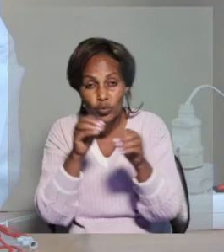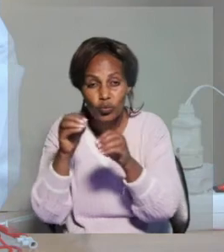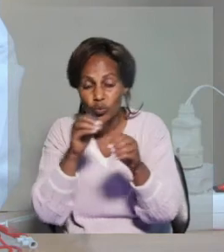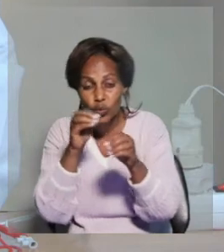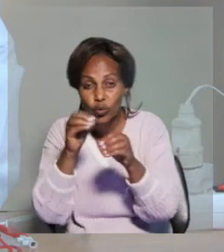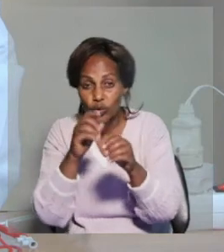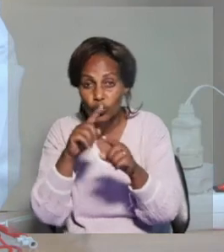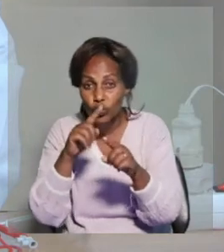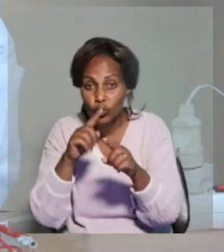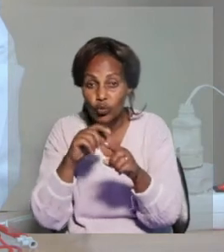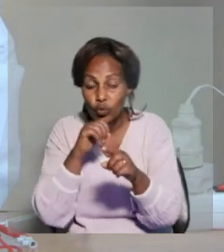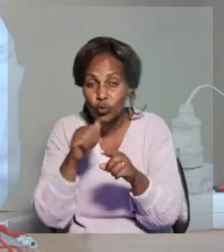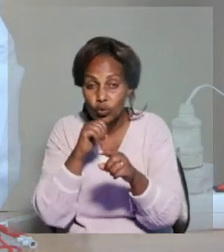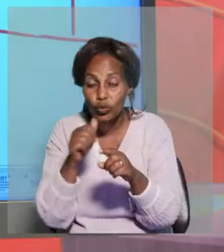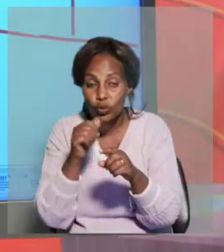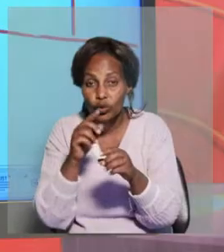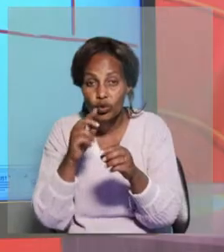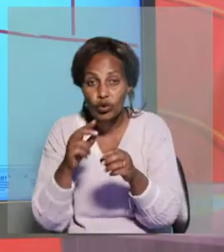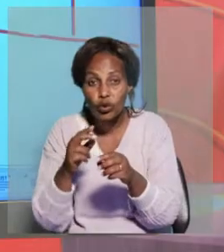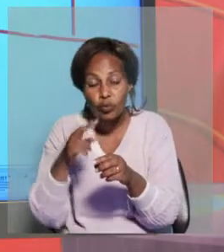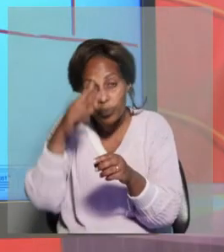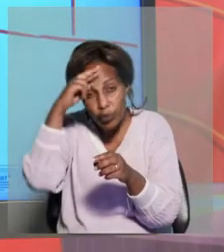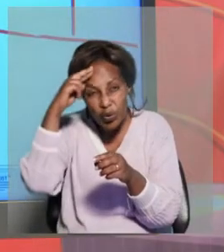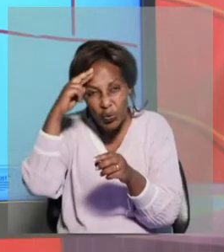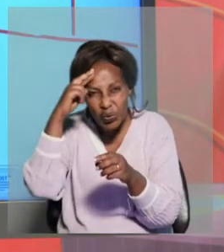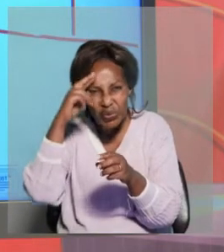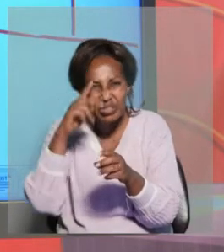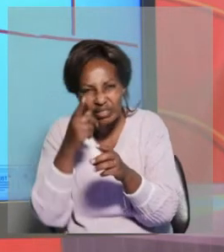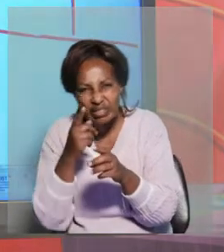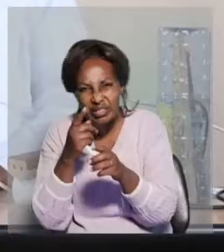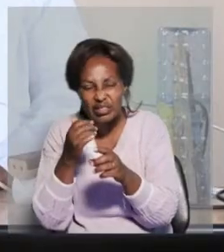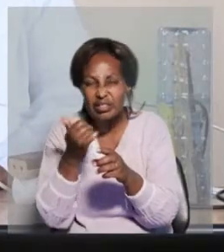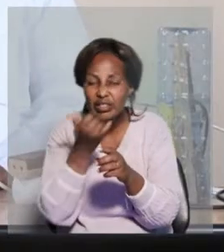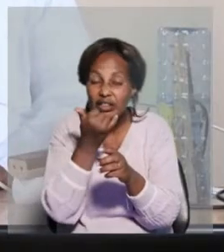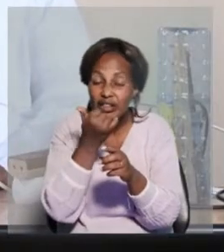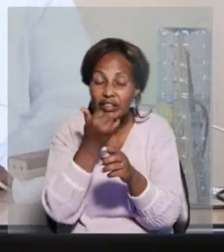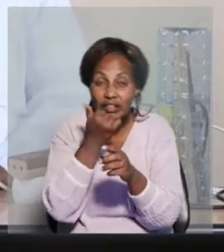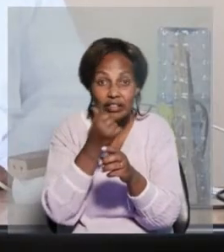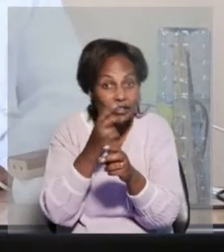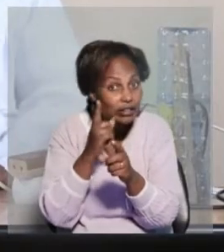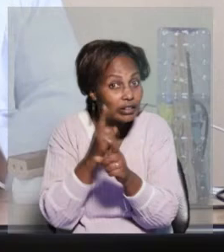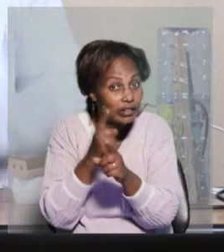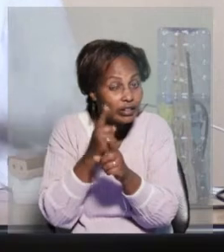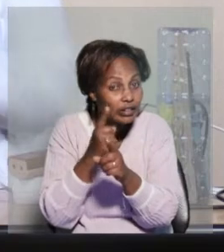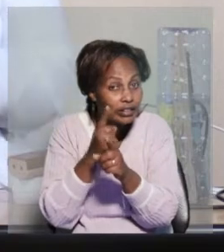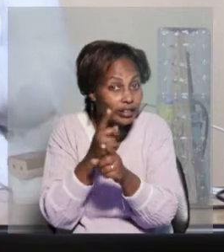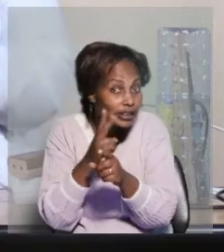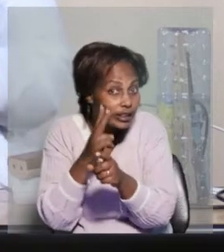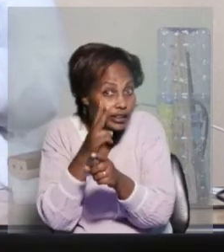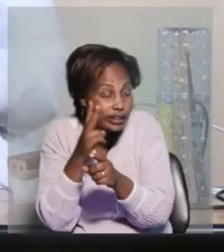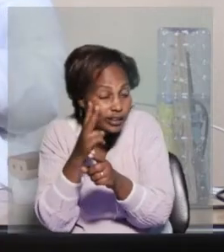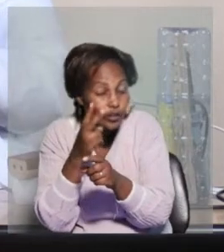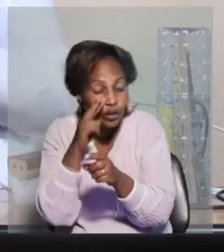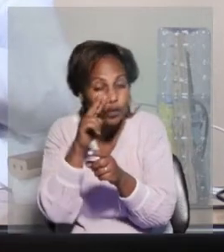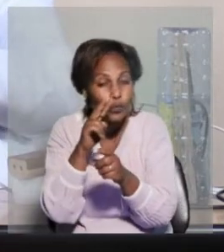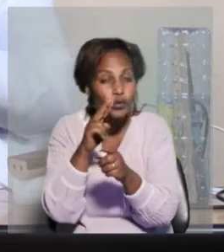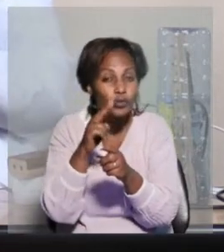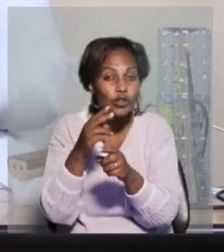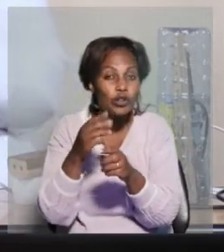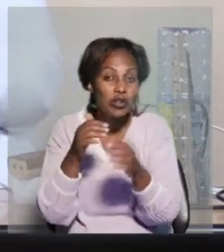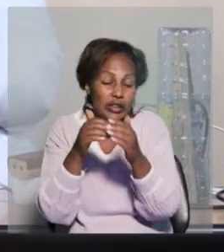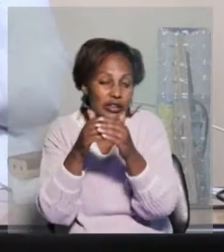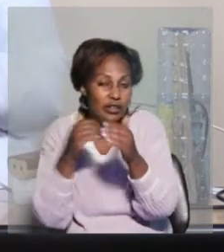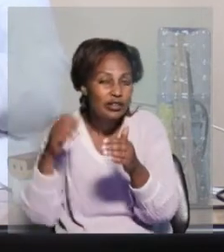reason for that? Because it will mislead us to our calculation. Sure. You know, the intensity of light